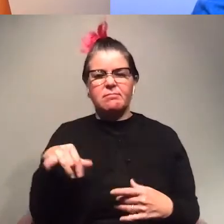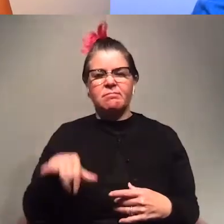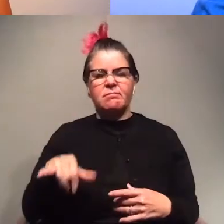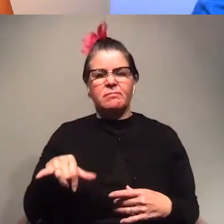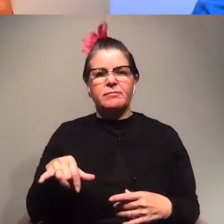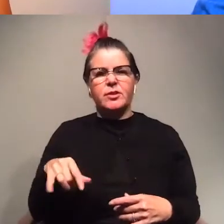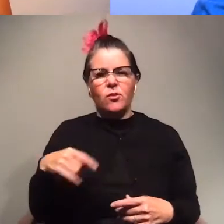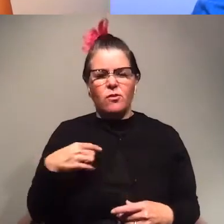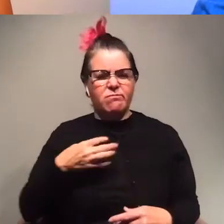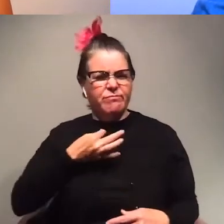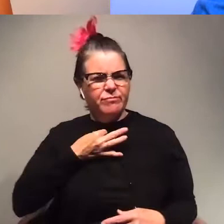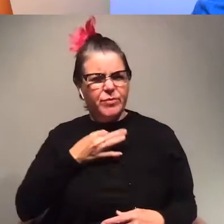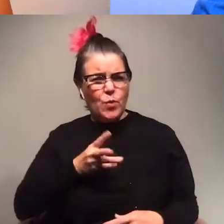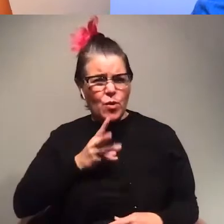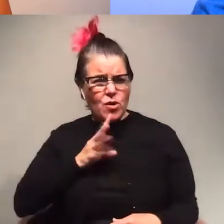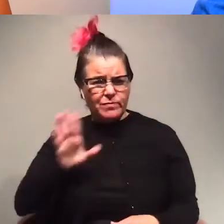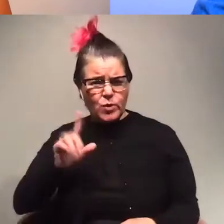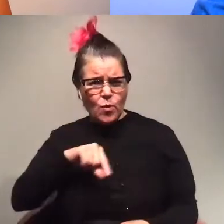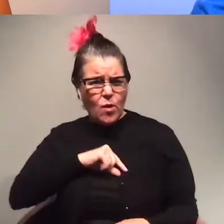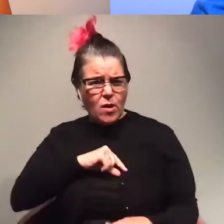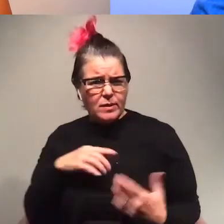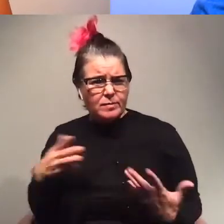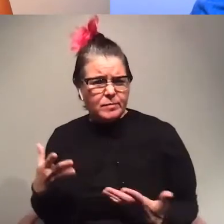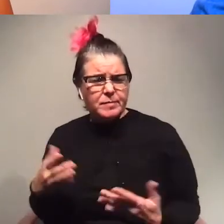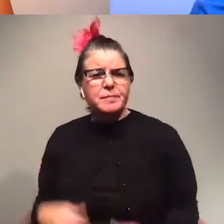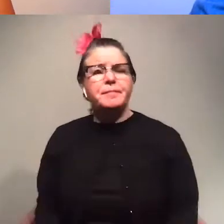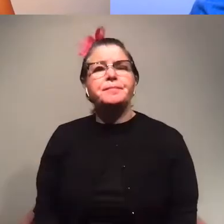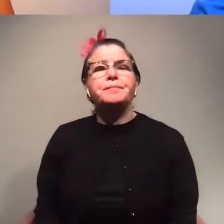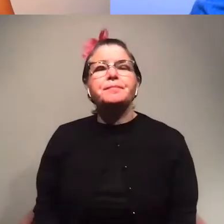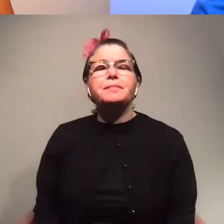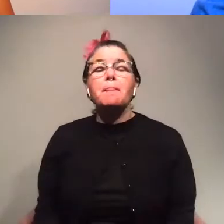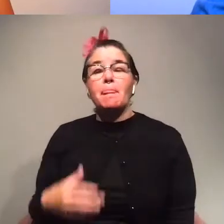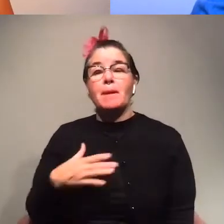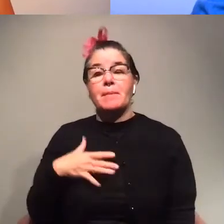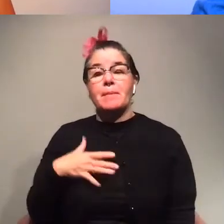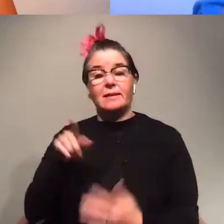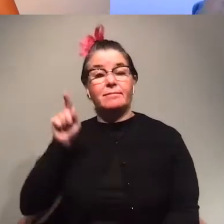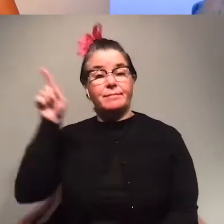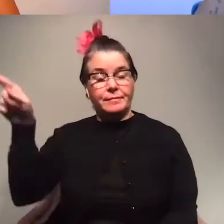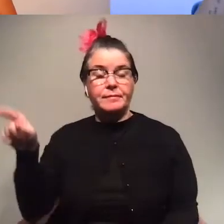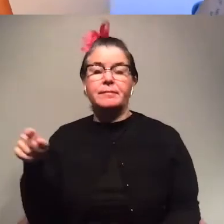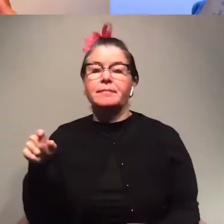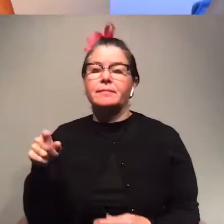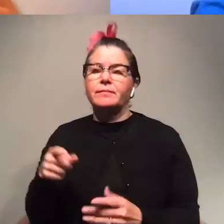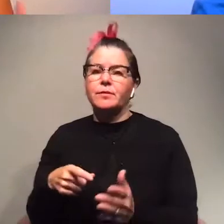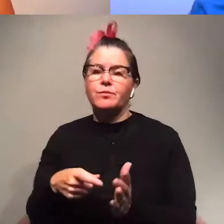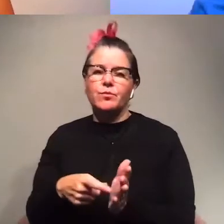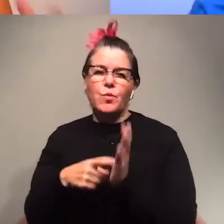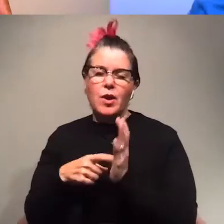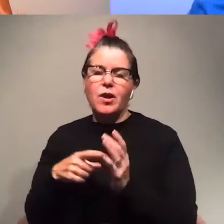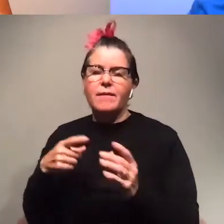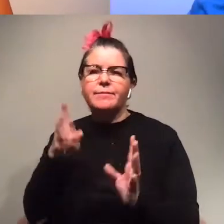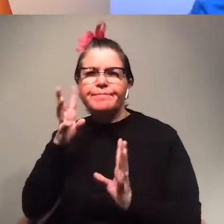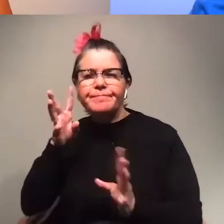of questions about water quality. And some of the projects for my study abroad program, we were required to kind of create our own